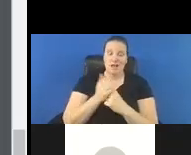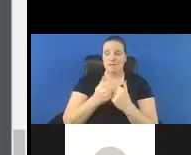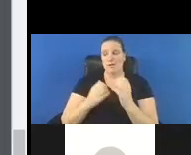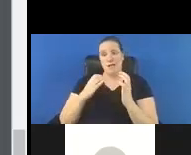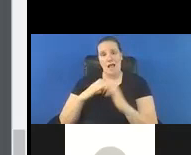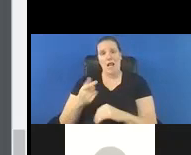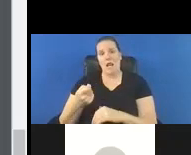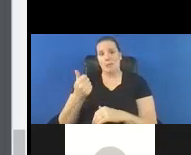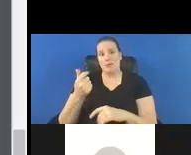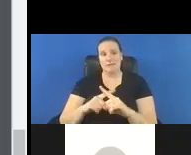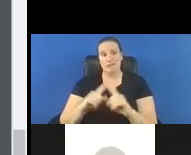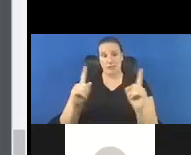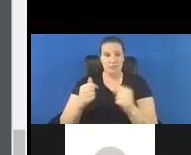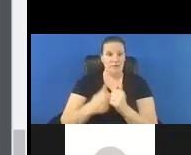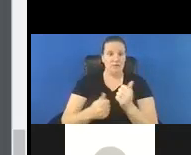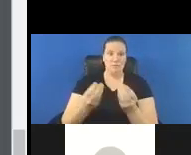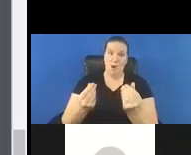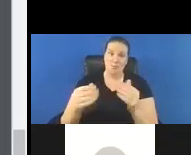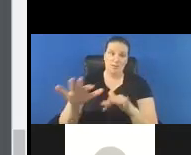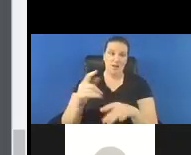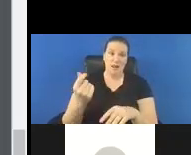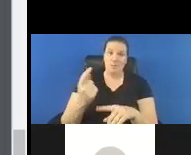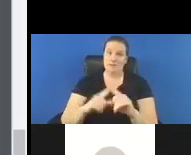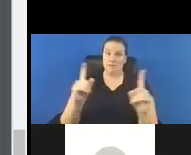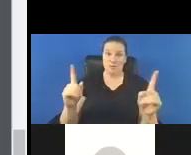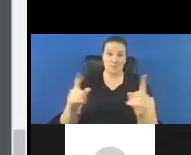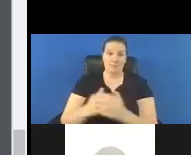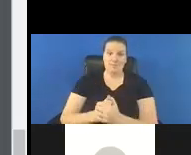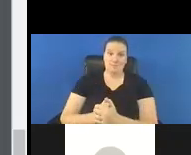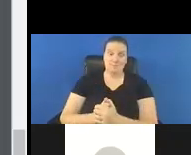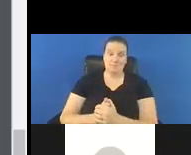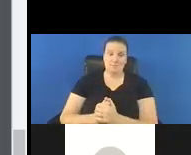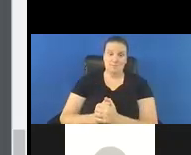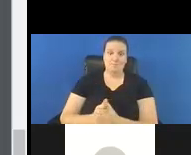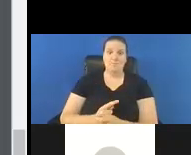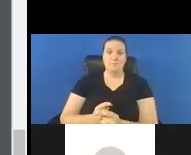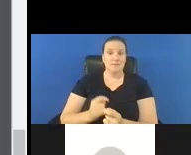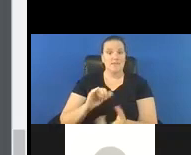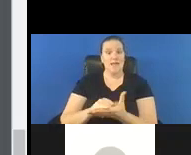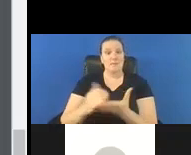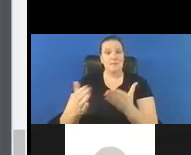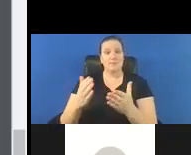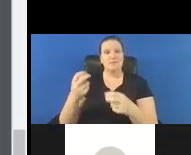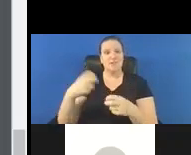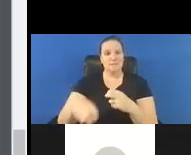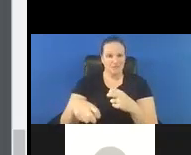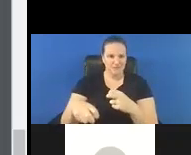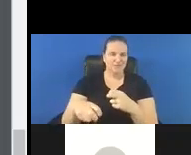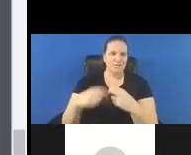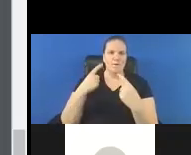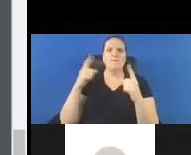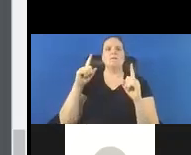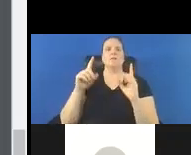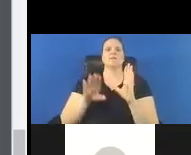is a little bit different. Every piece of property is a little bit different. It might be it might be tough to effectively